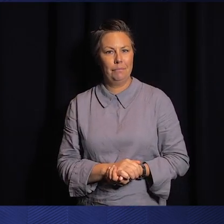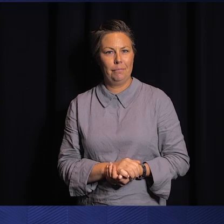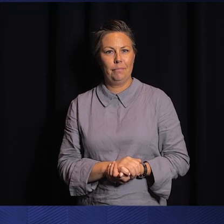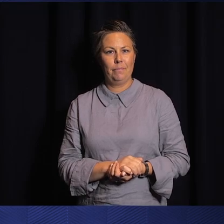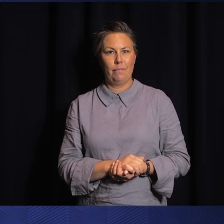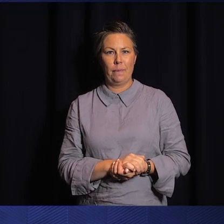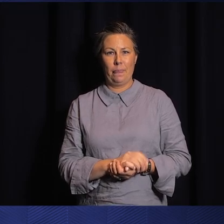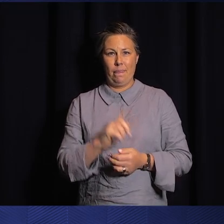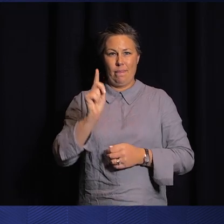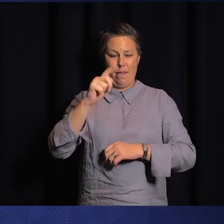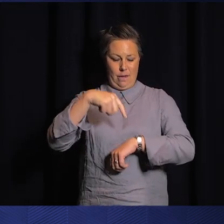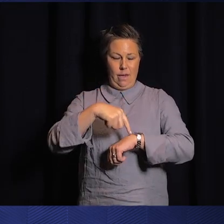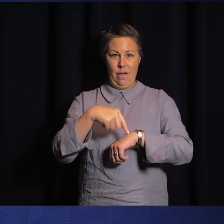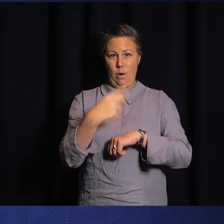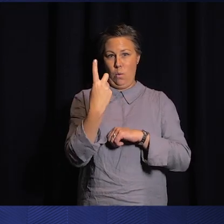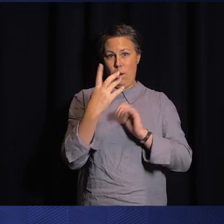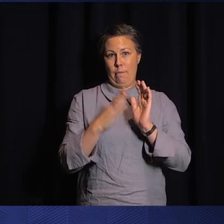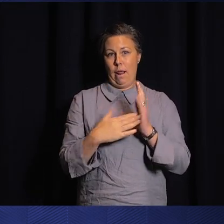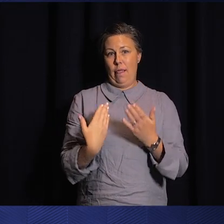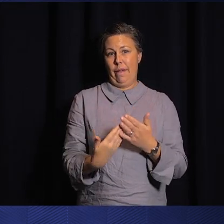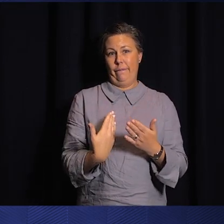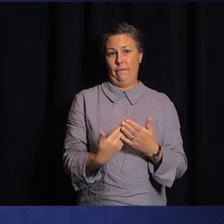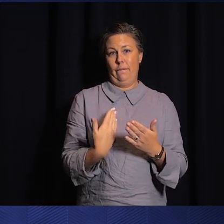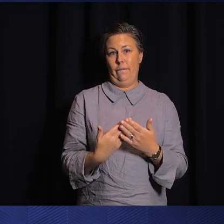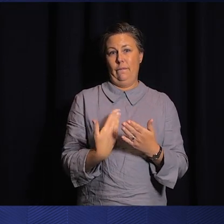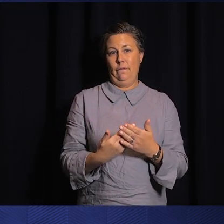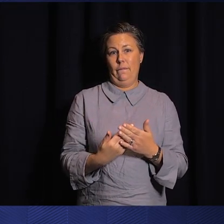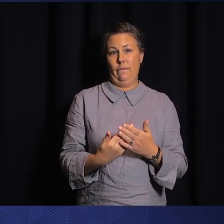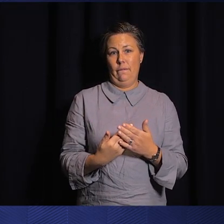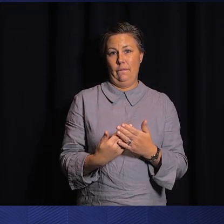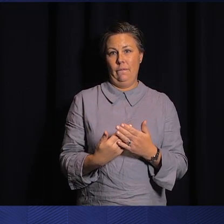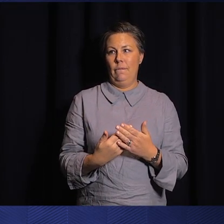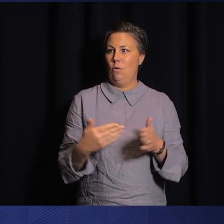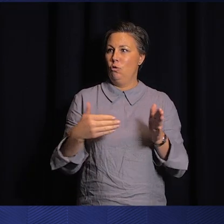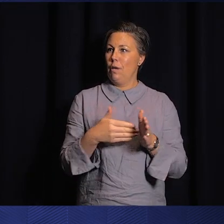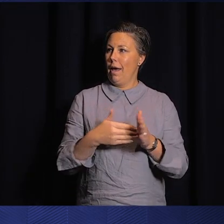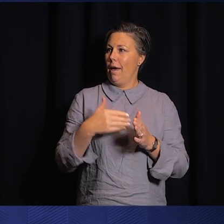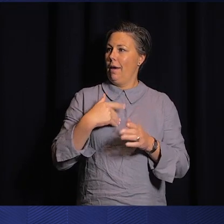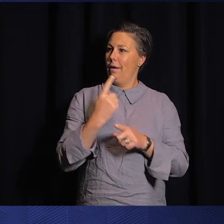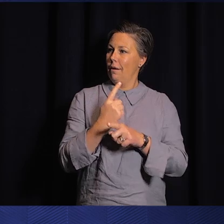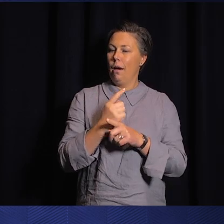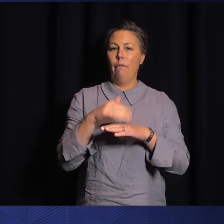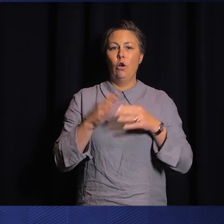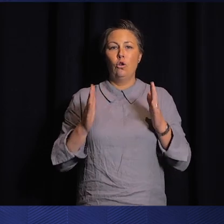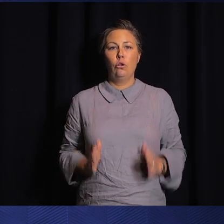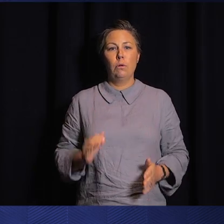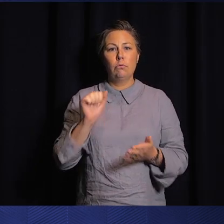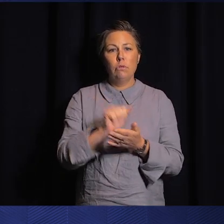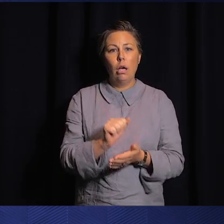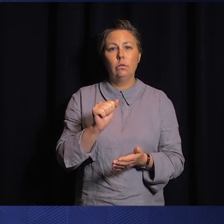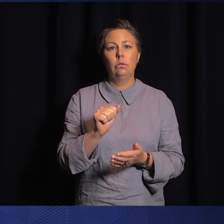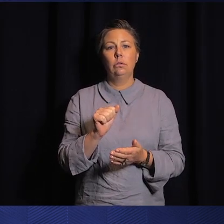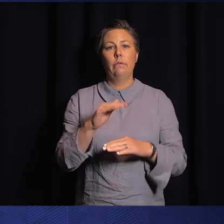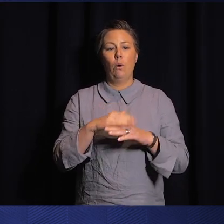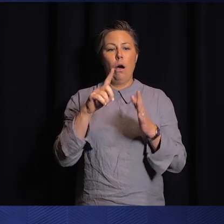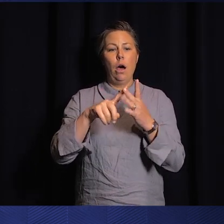We're coming to the end with just a minute left of the session, a human rights-based approach to disaster displacement. If there's takeaways for